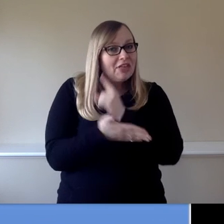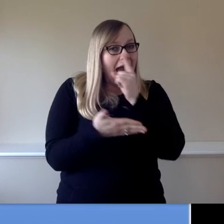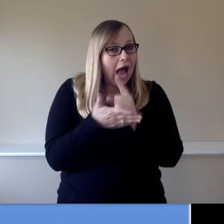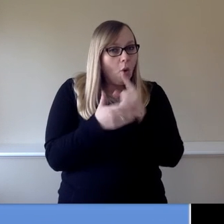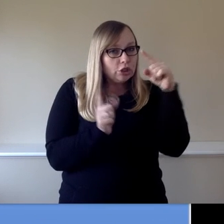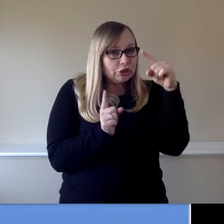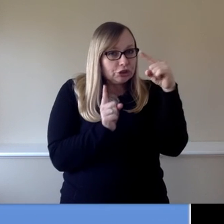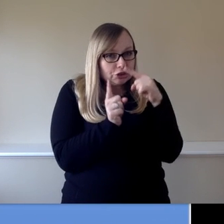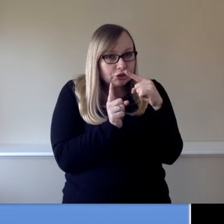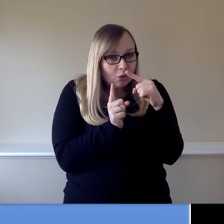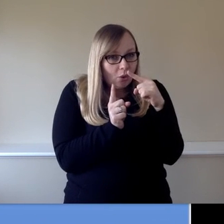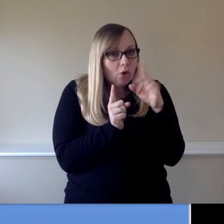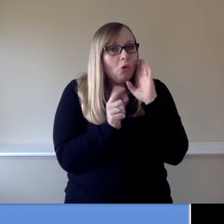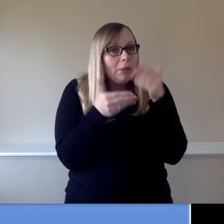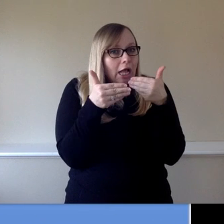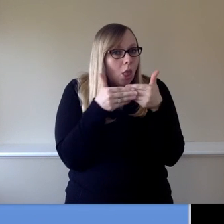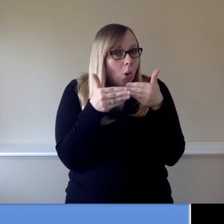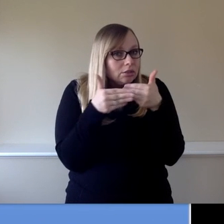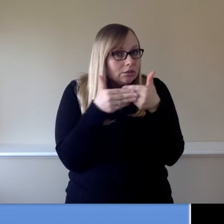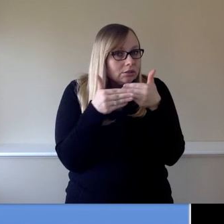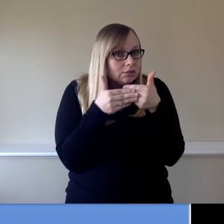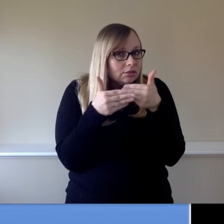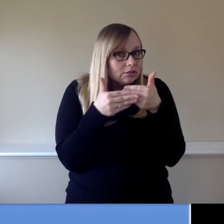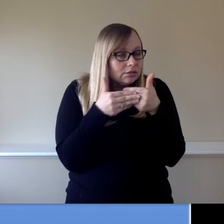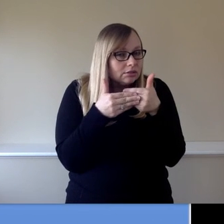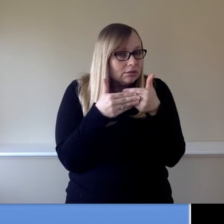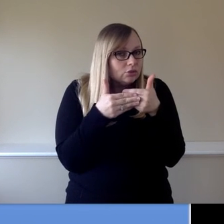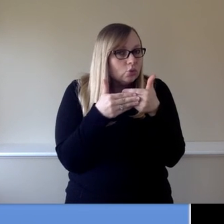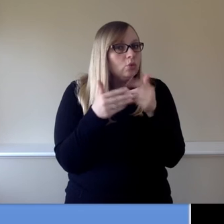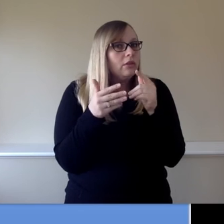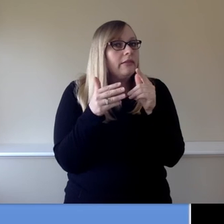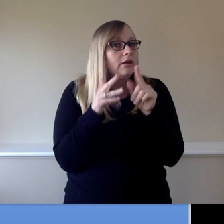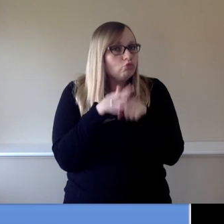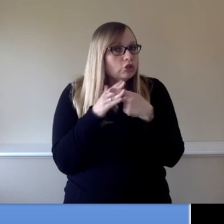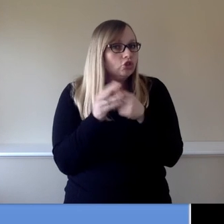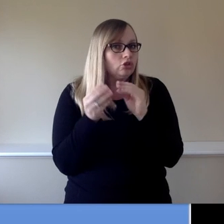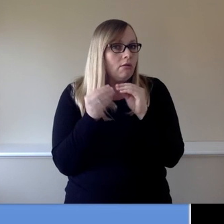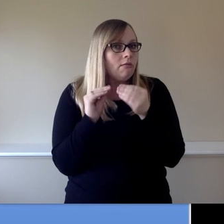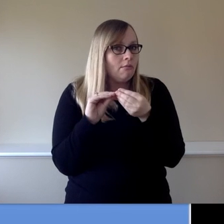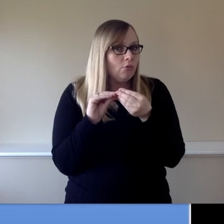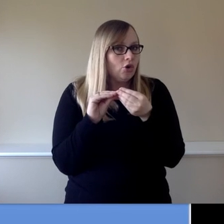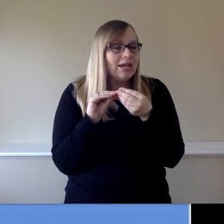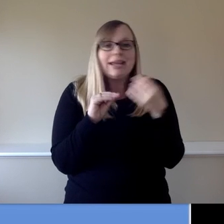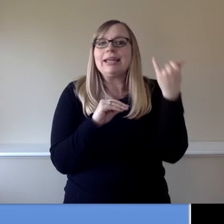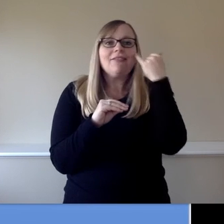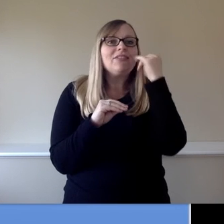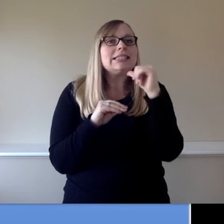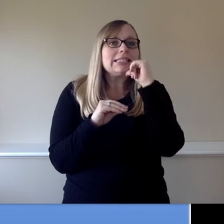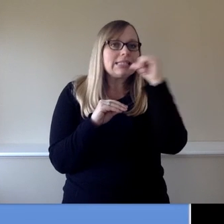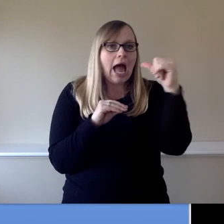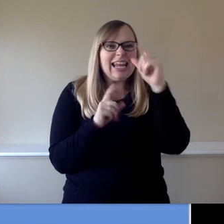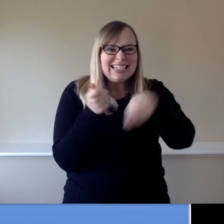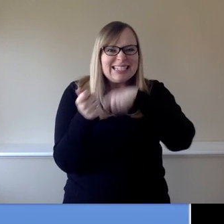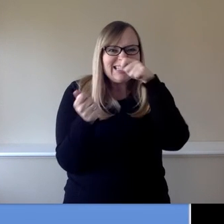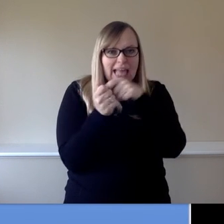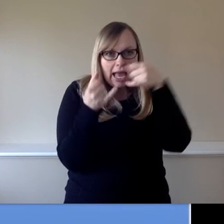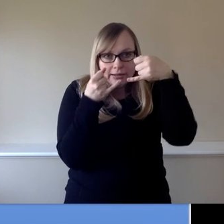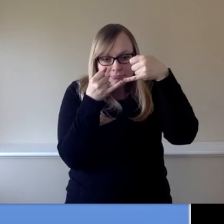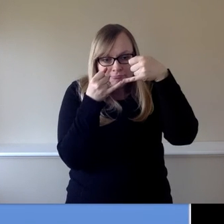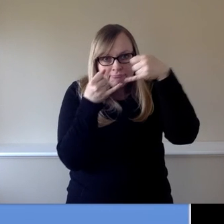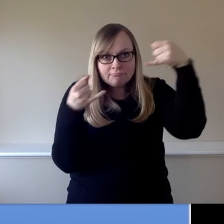just passed. Remember, if this shorthand is not directly on a number, whatever two numbers